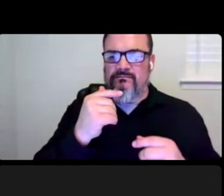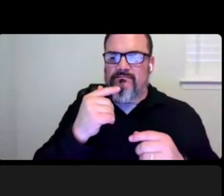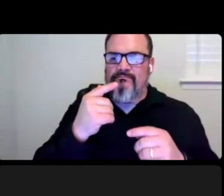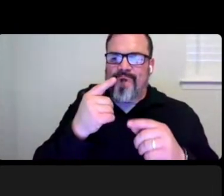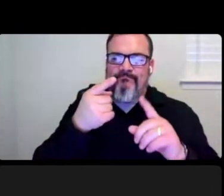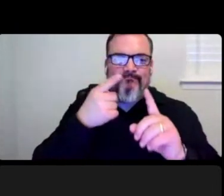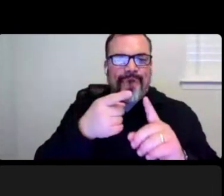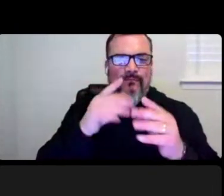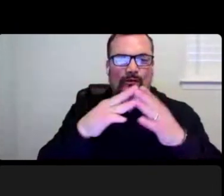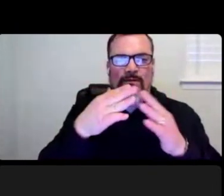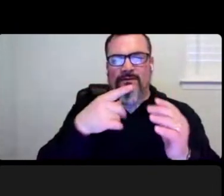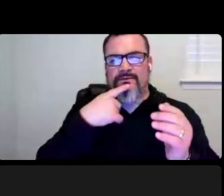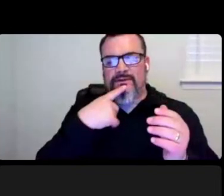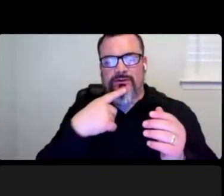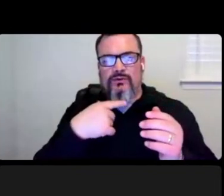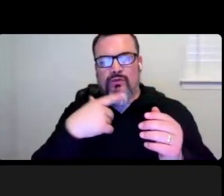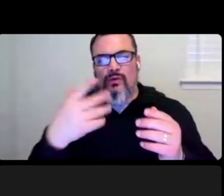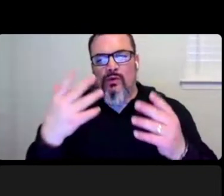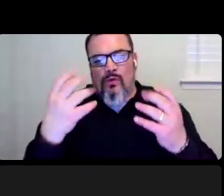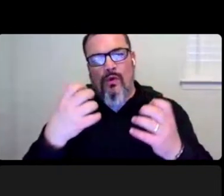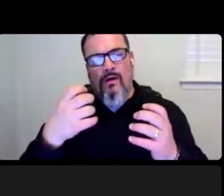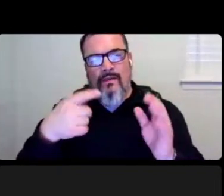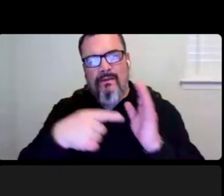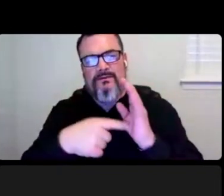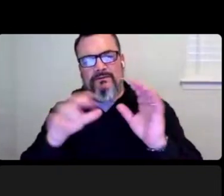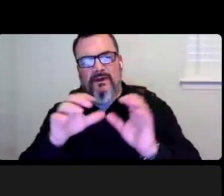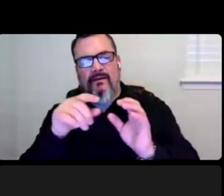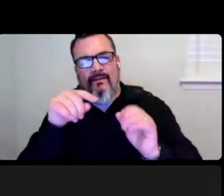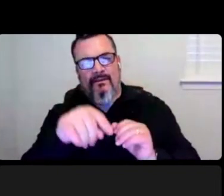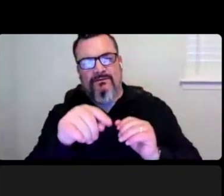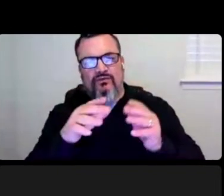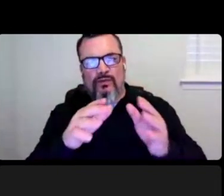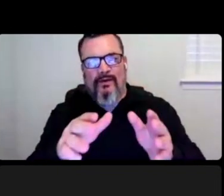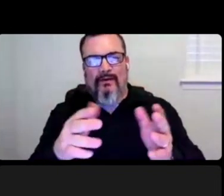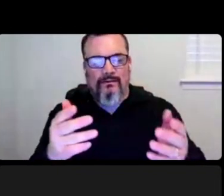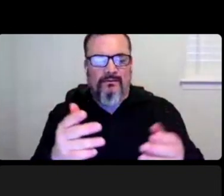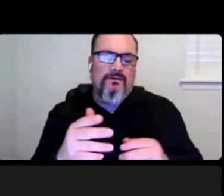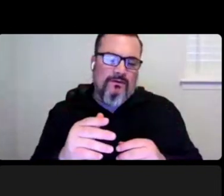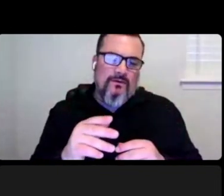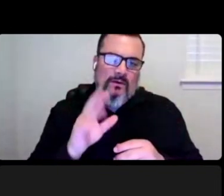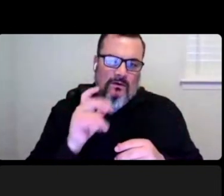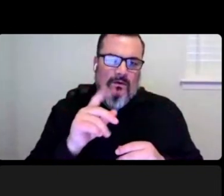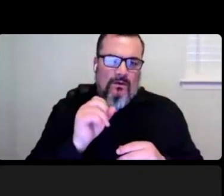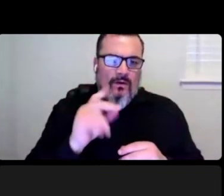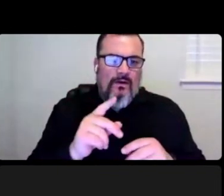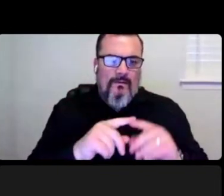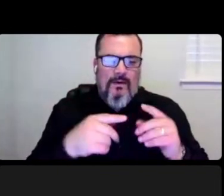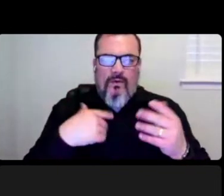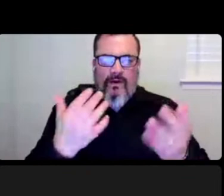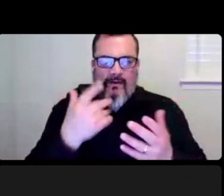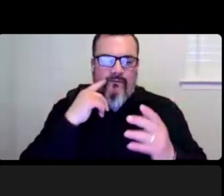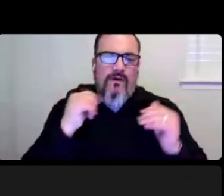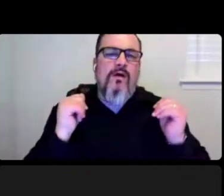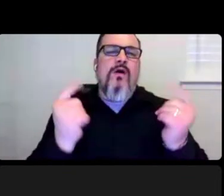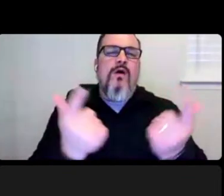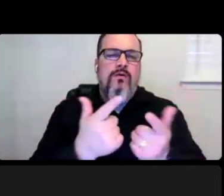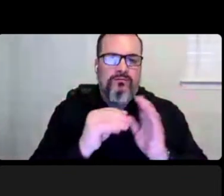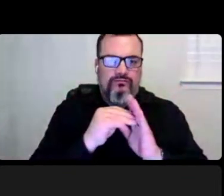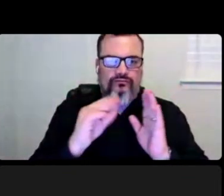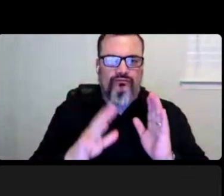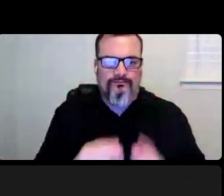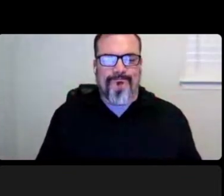community says we want this done this way, well, okay, but we're here for all